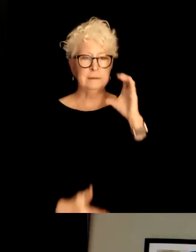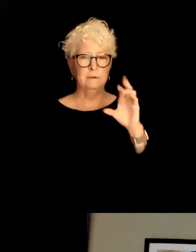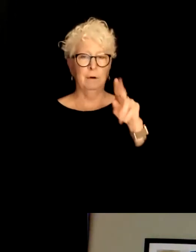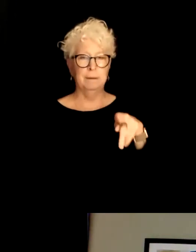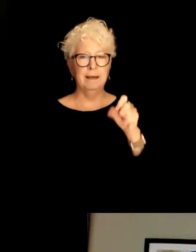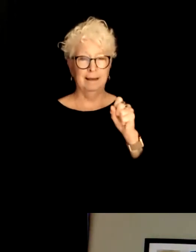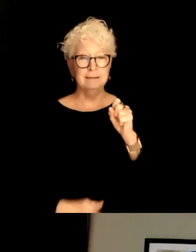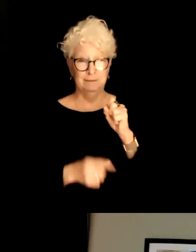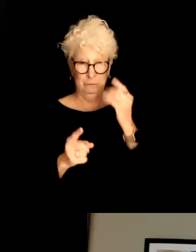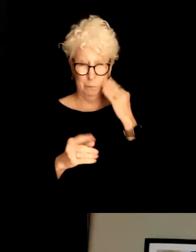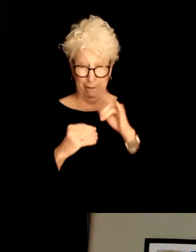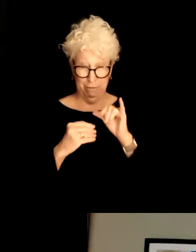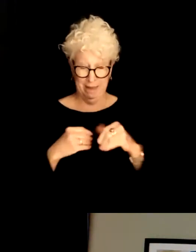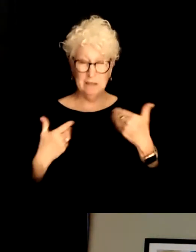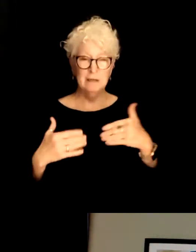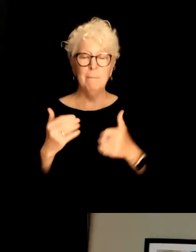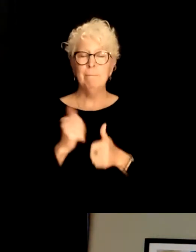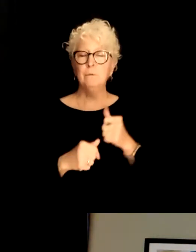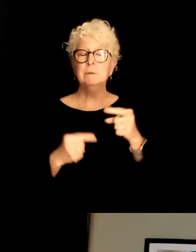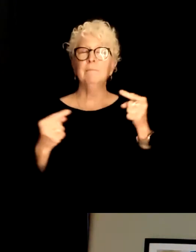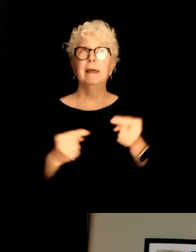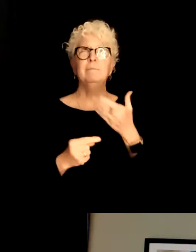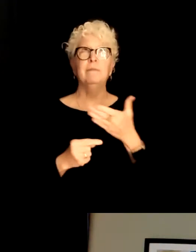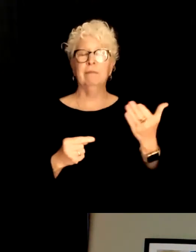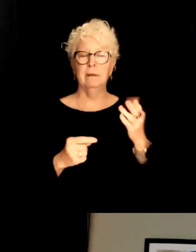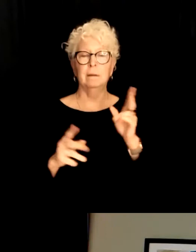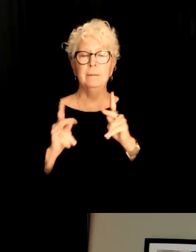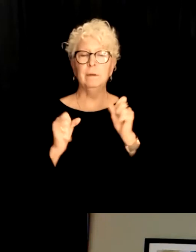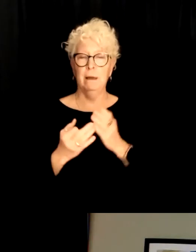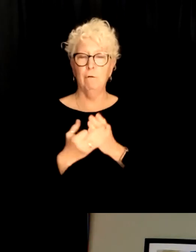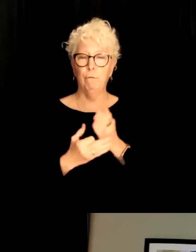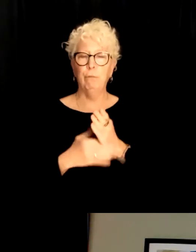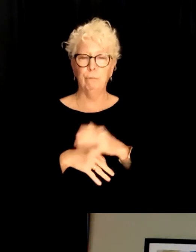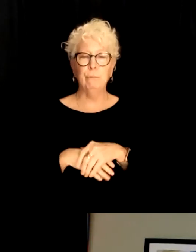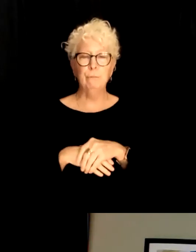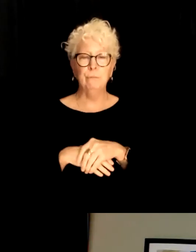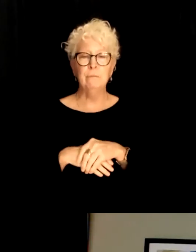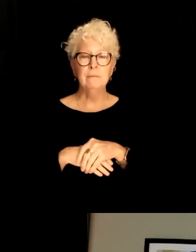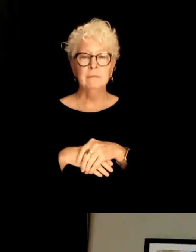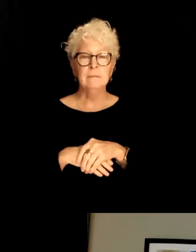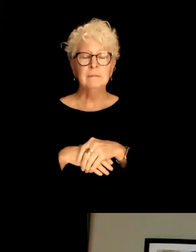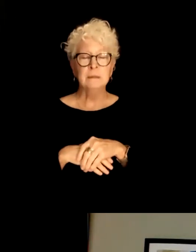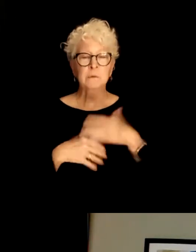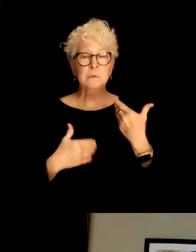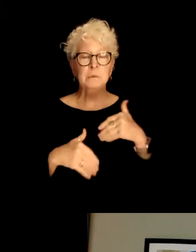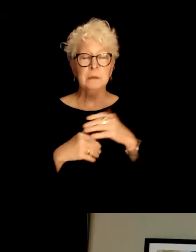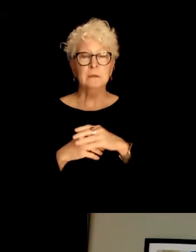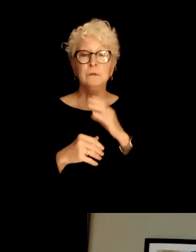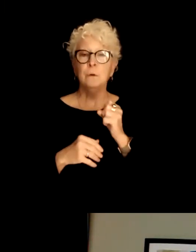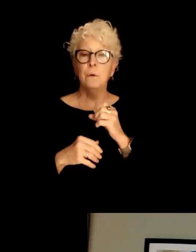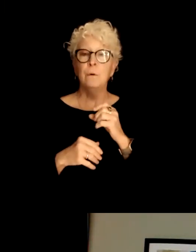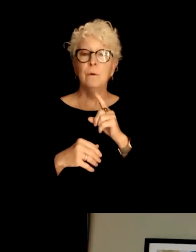that can happen to a human body. But underlying the twists and turns of my medical